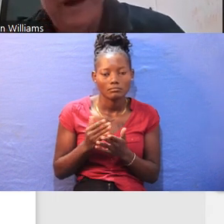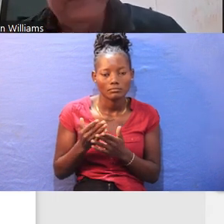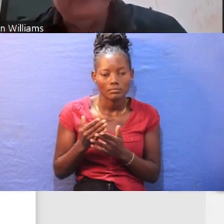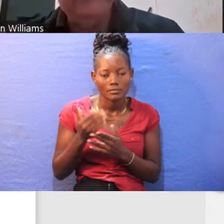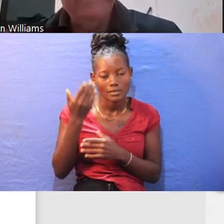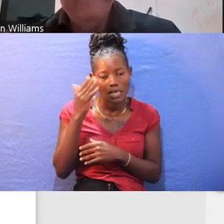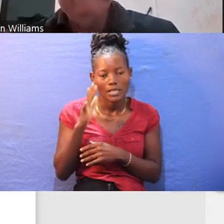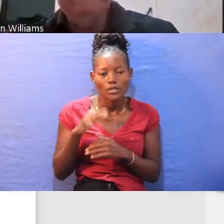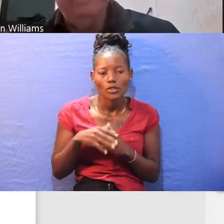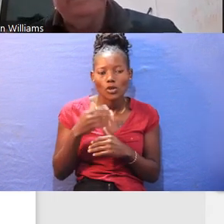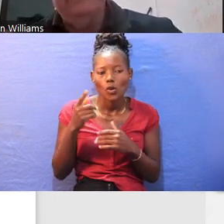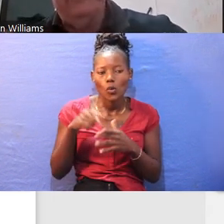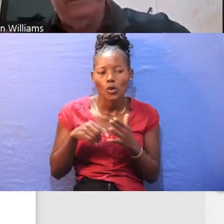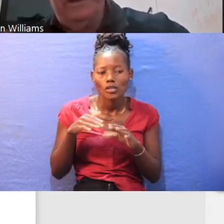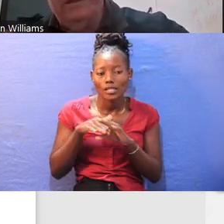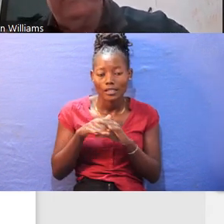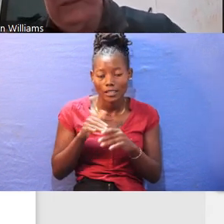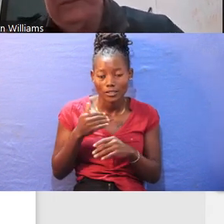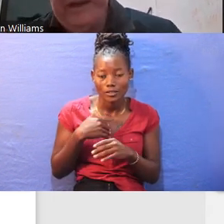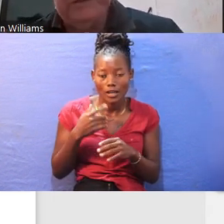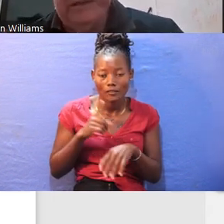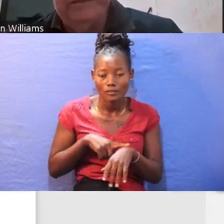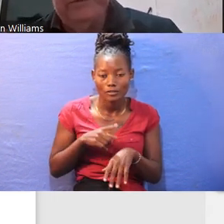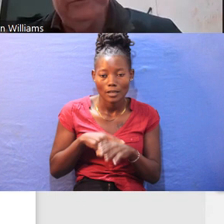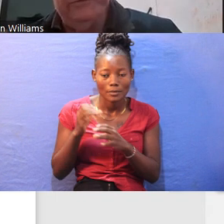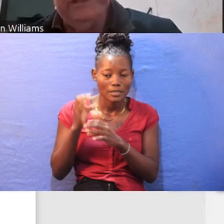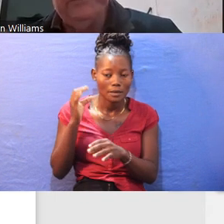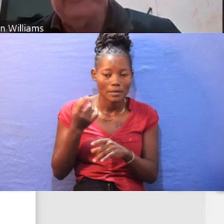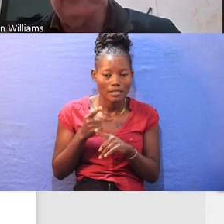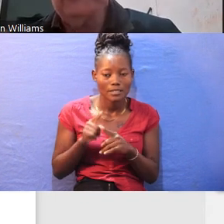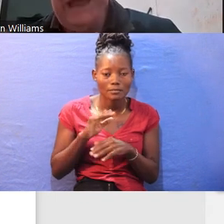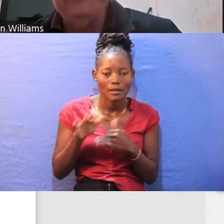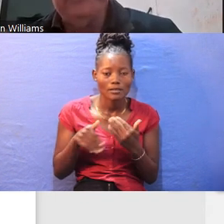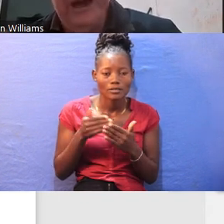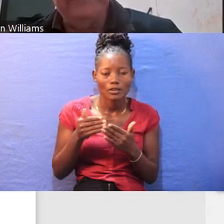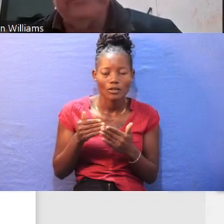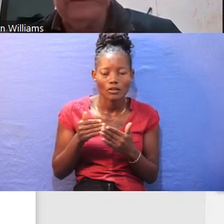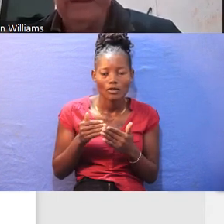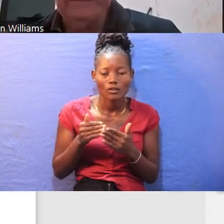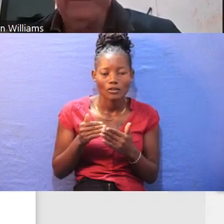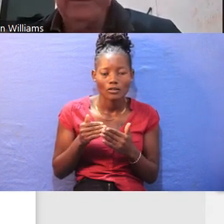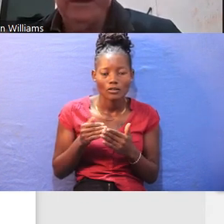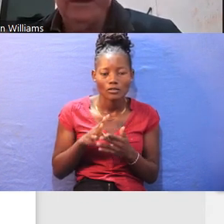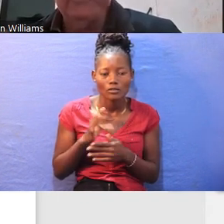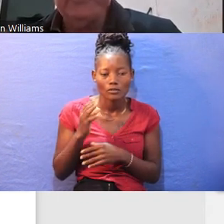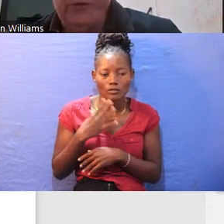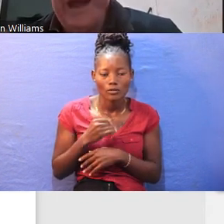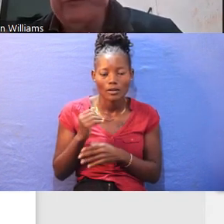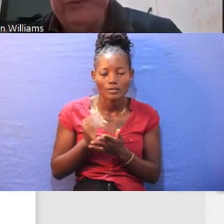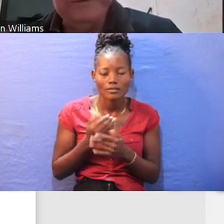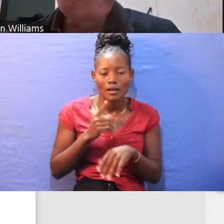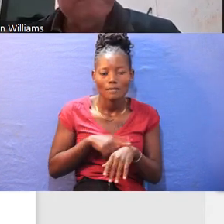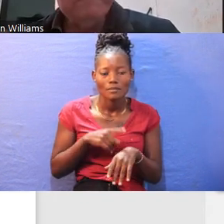timing devices, but for all of these, actually, you need some sort of laser timer to get